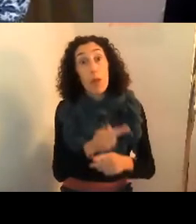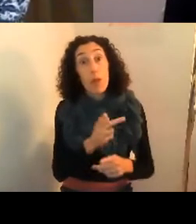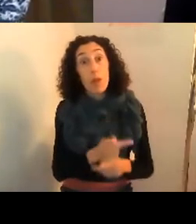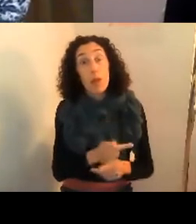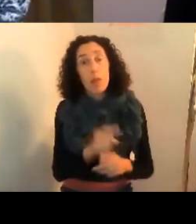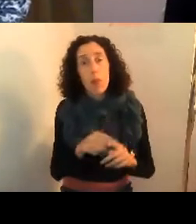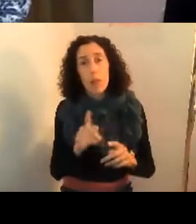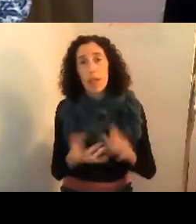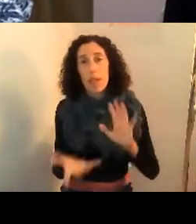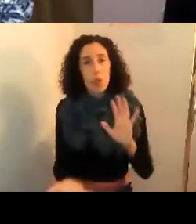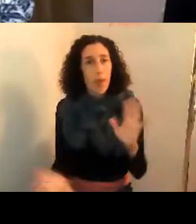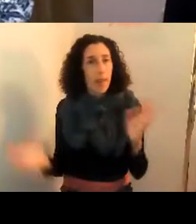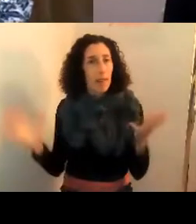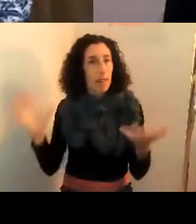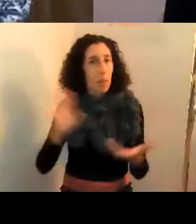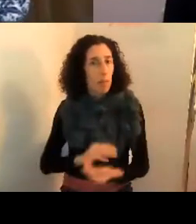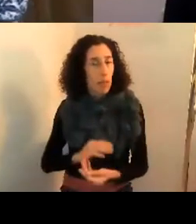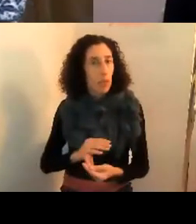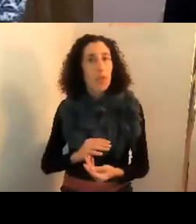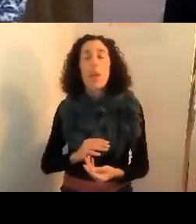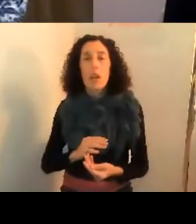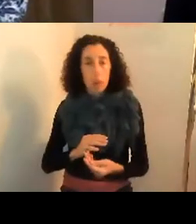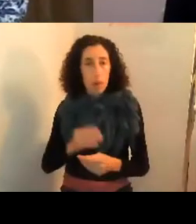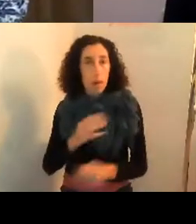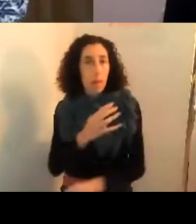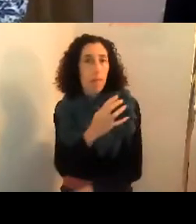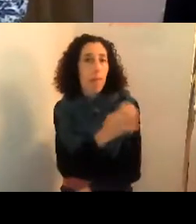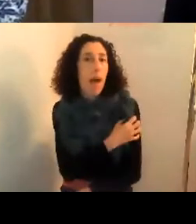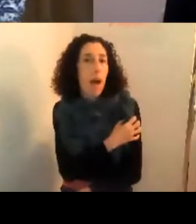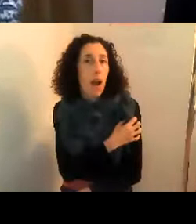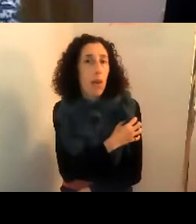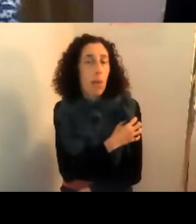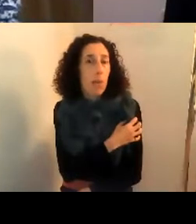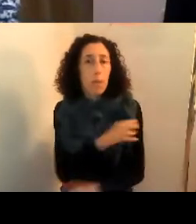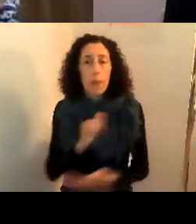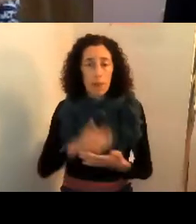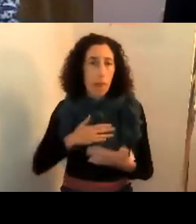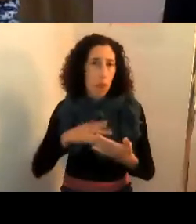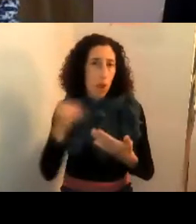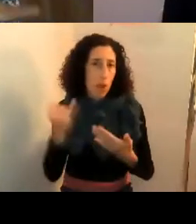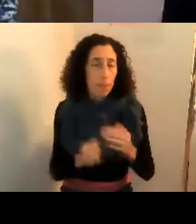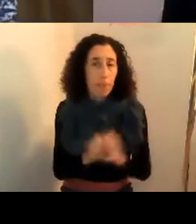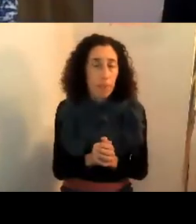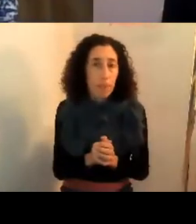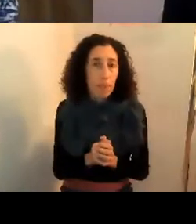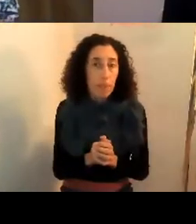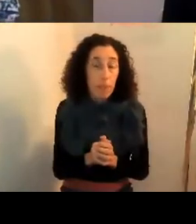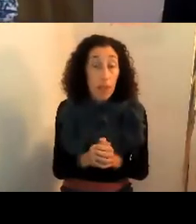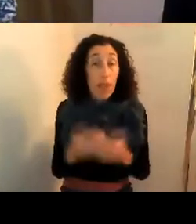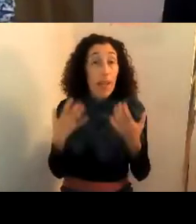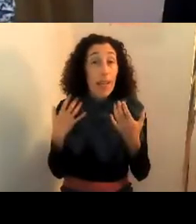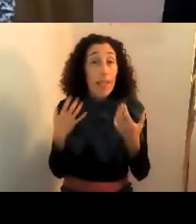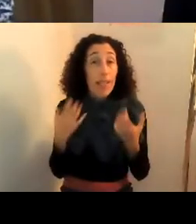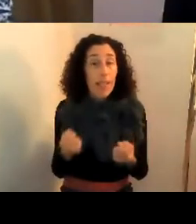I truly believe that that is the way forward. Healing has to be baked into